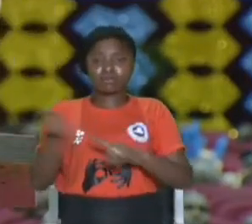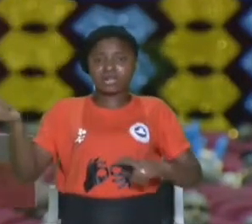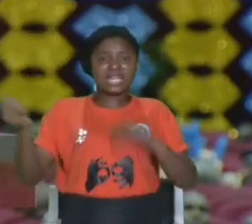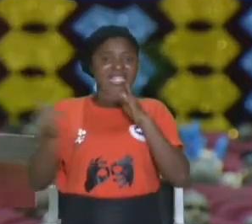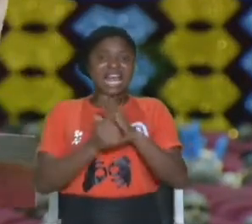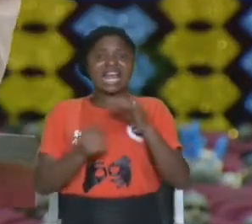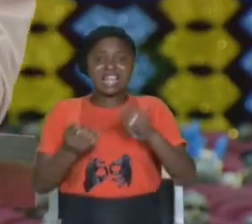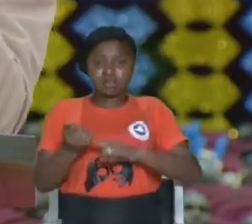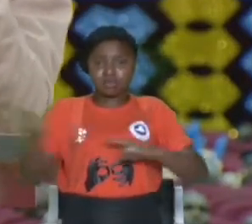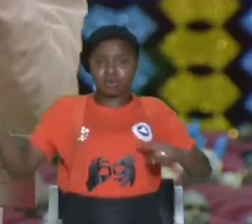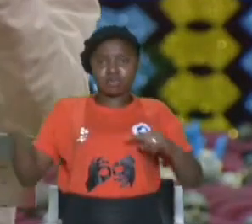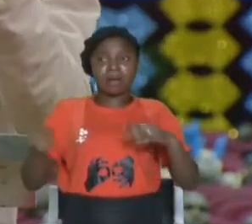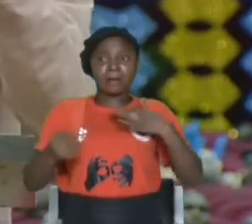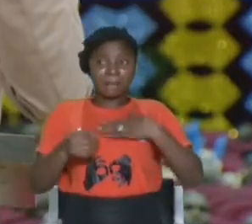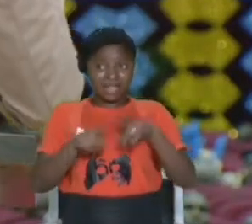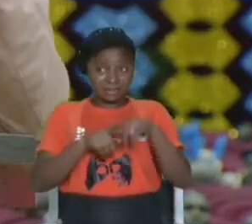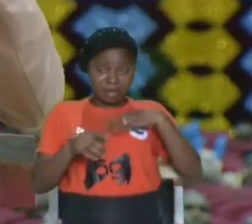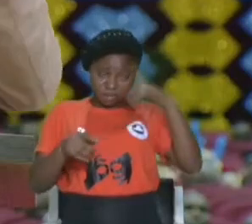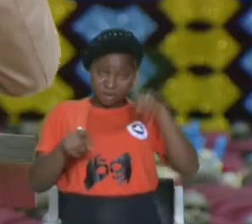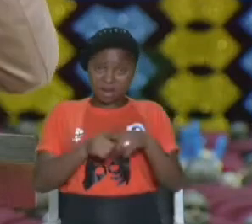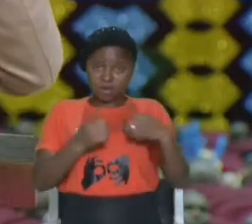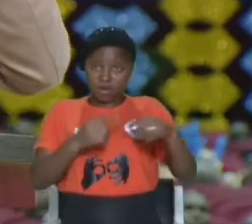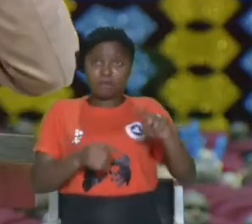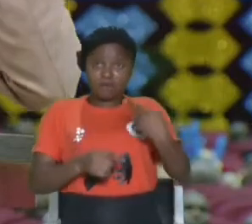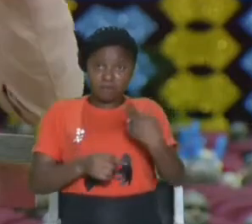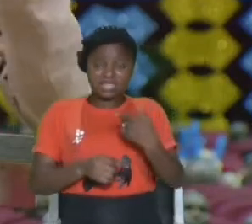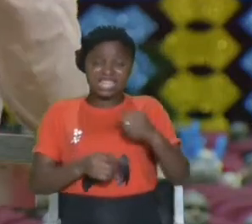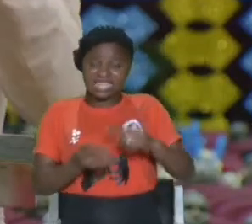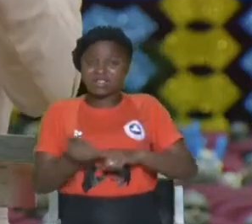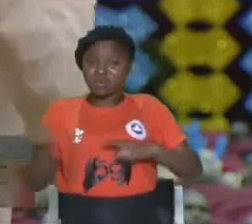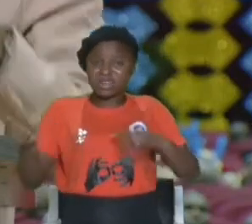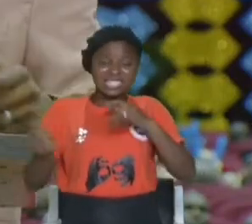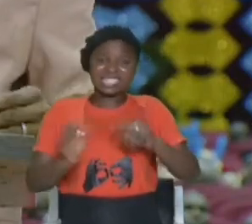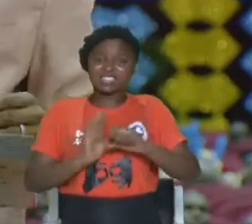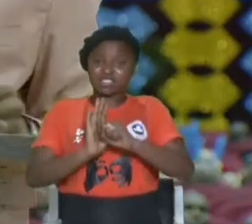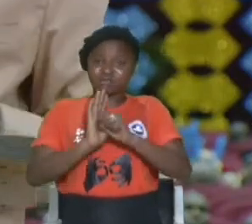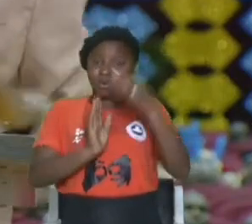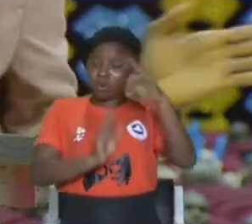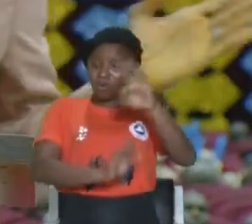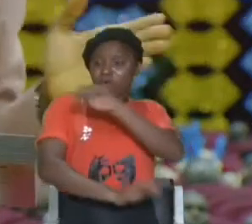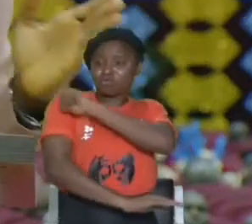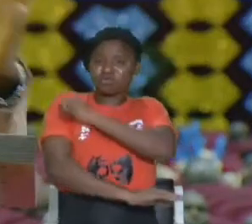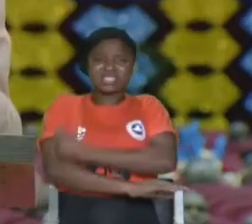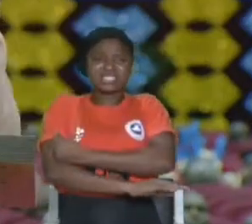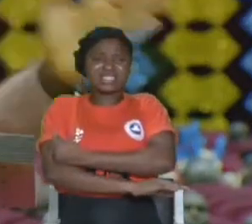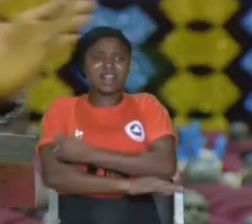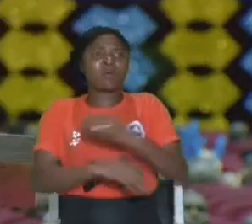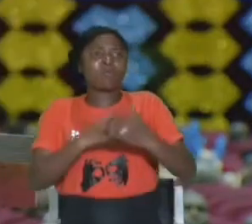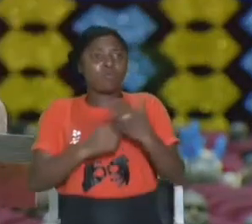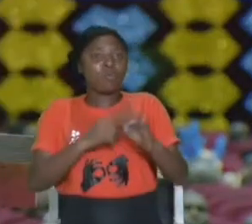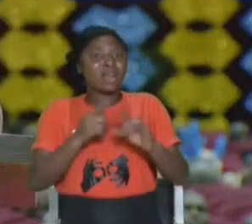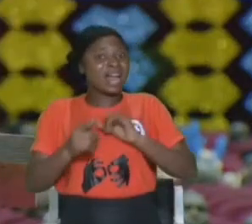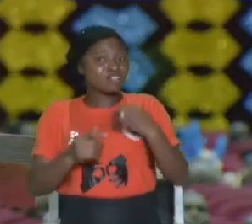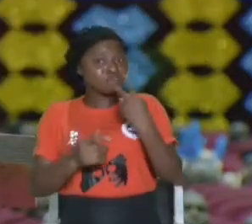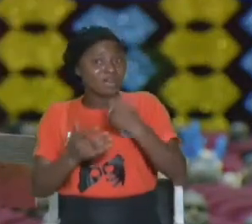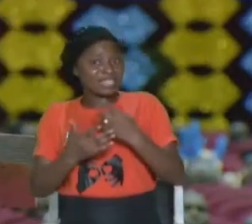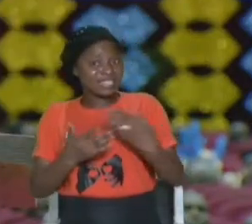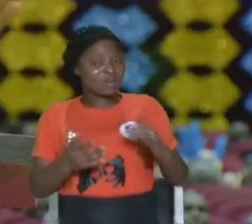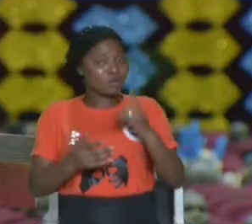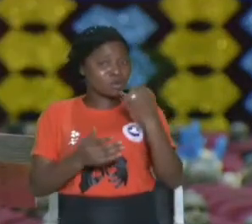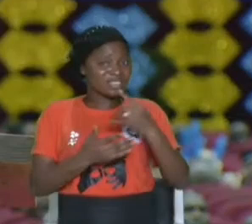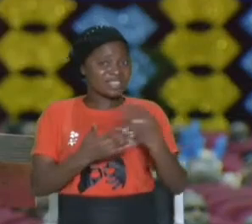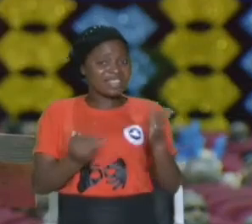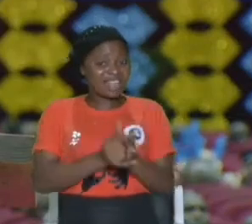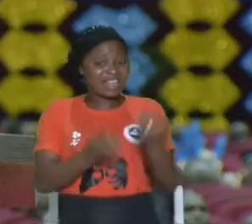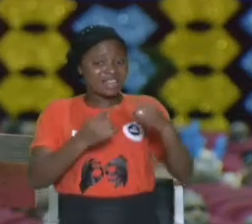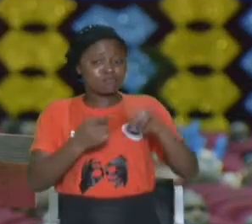rod, as my brother who came first said, a rod is a symbol of authority. So when I saw this theme, one of the things that